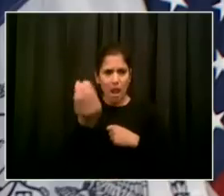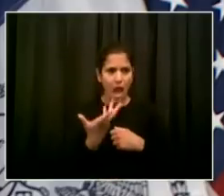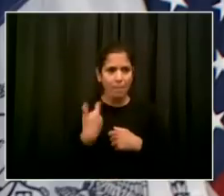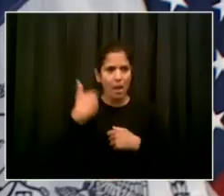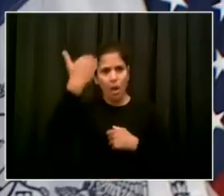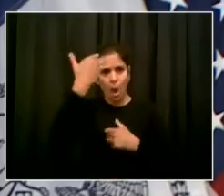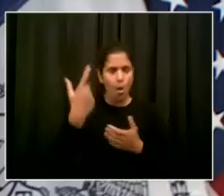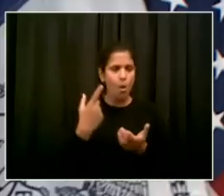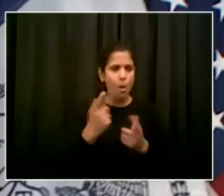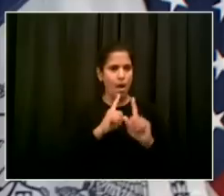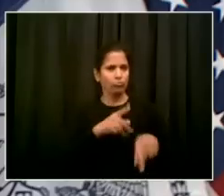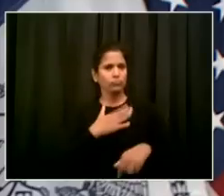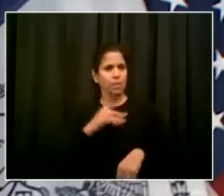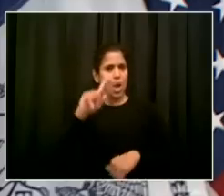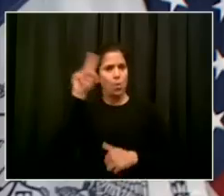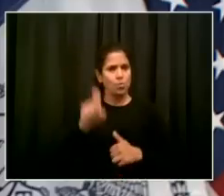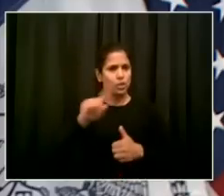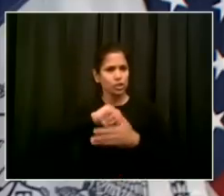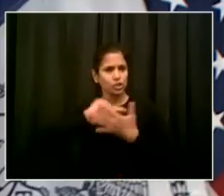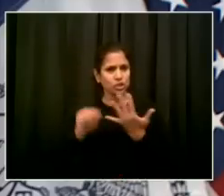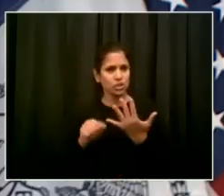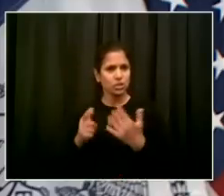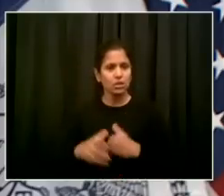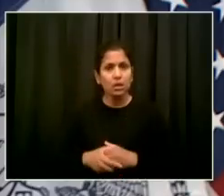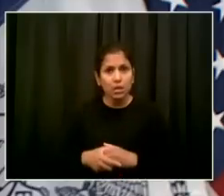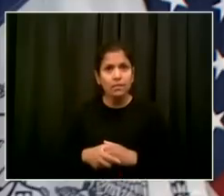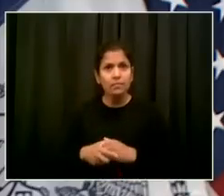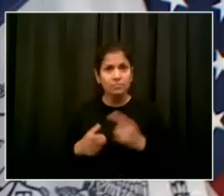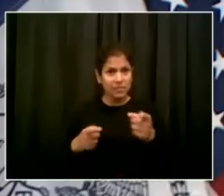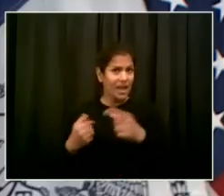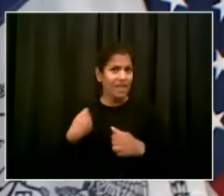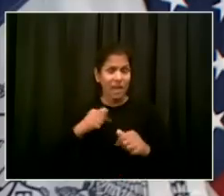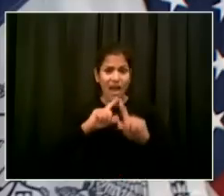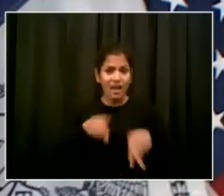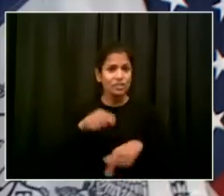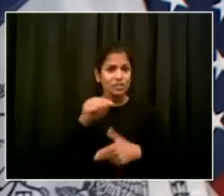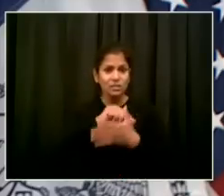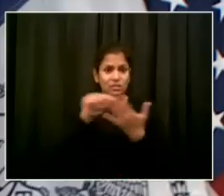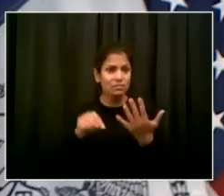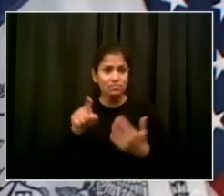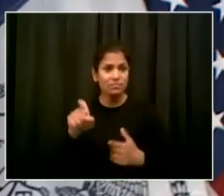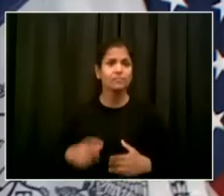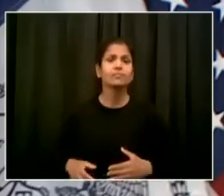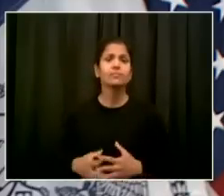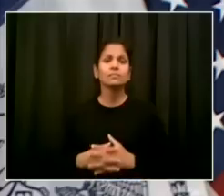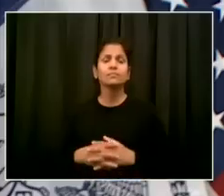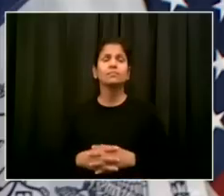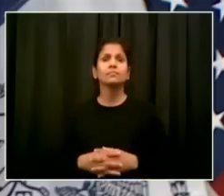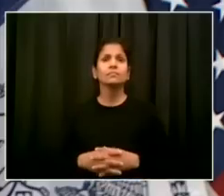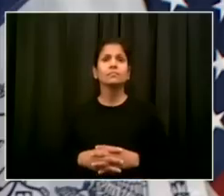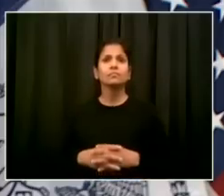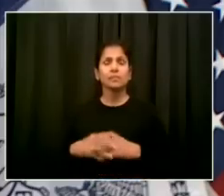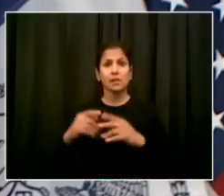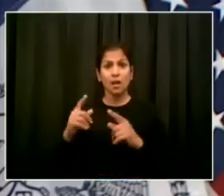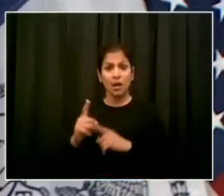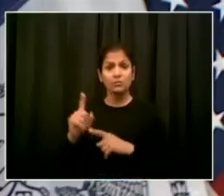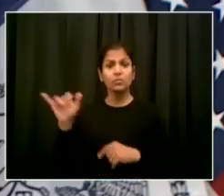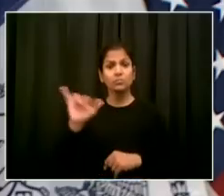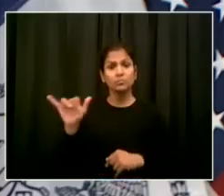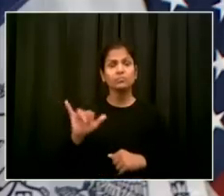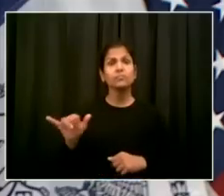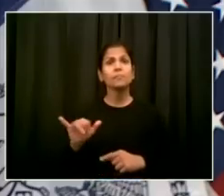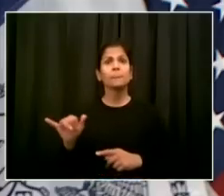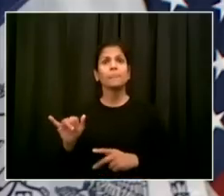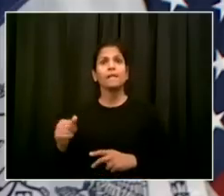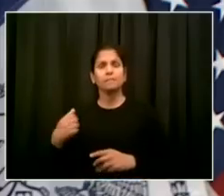Donald Spate, which I wrote about and asked about a week or two back, They said they never heard from you